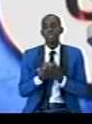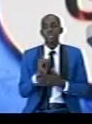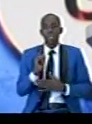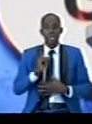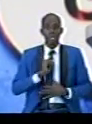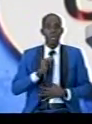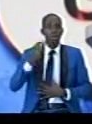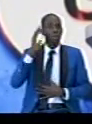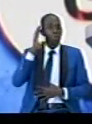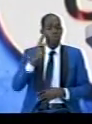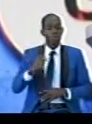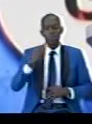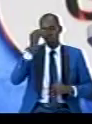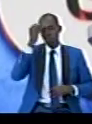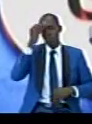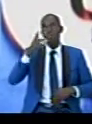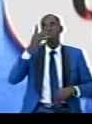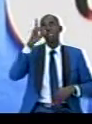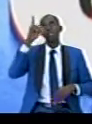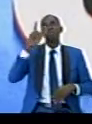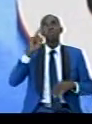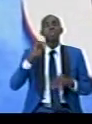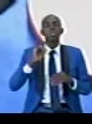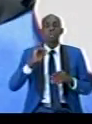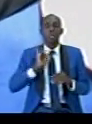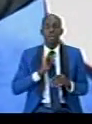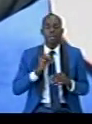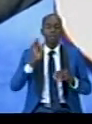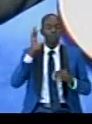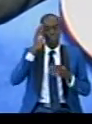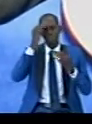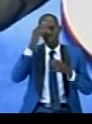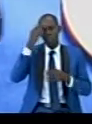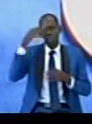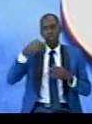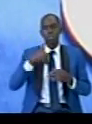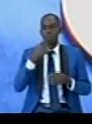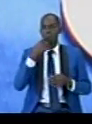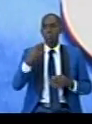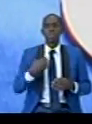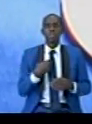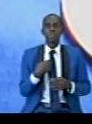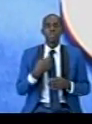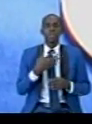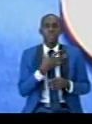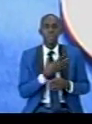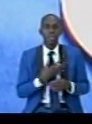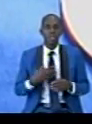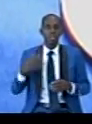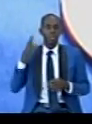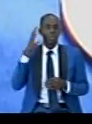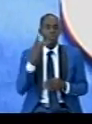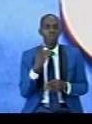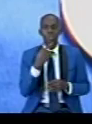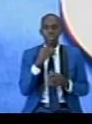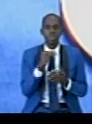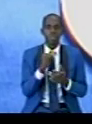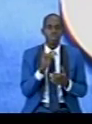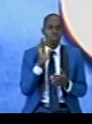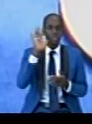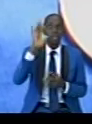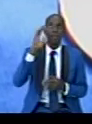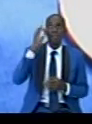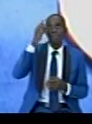has commanded me, seek my face. And my heart said, Thy face, O Lord, will